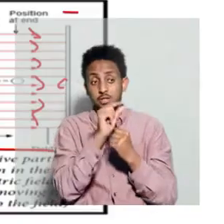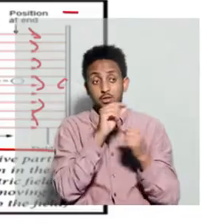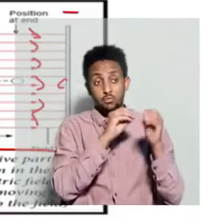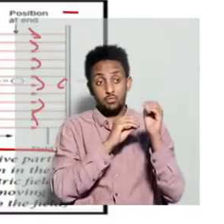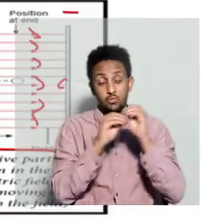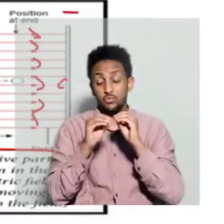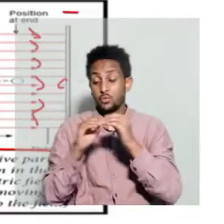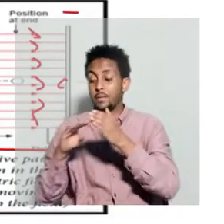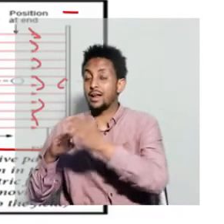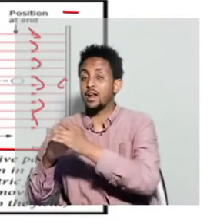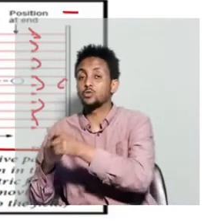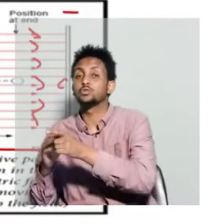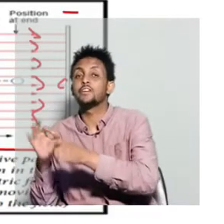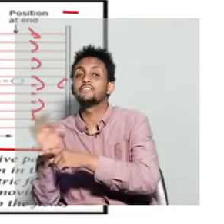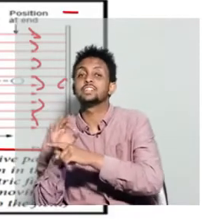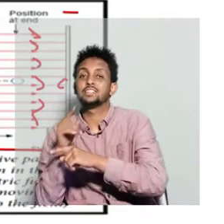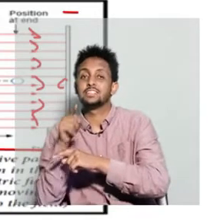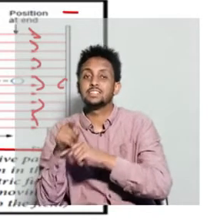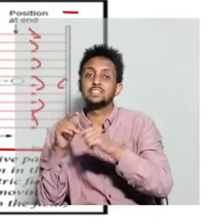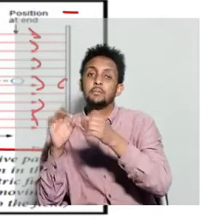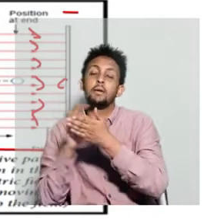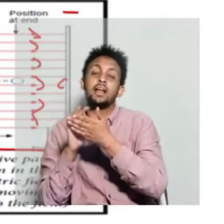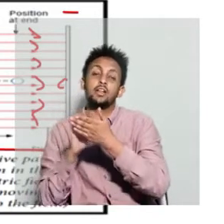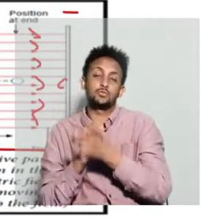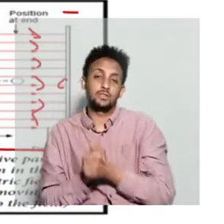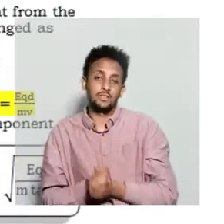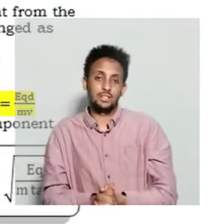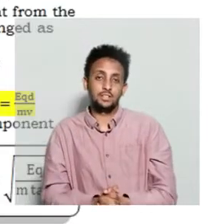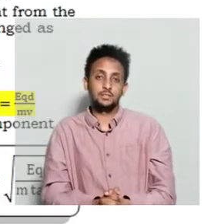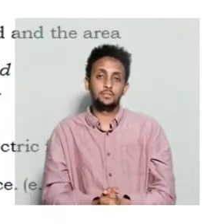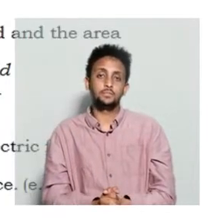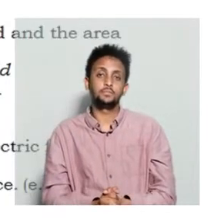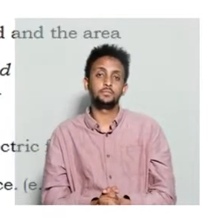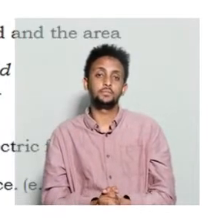moving parallel to the field, in this case parallel to the field.